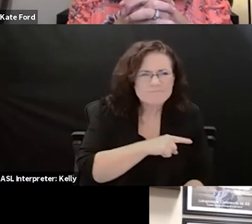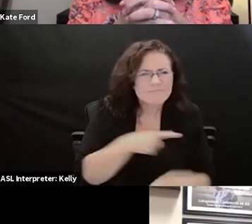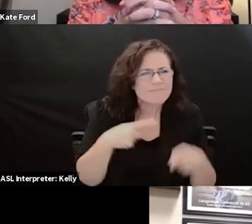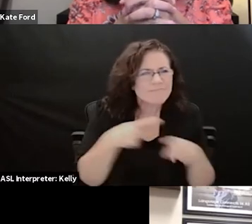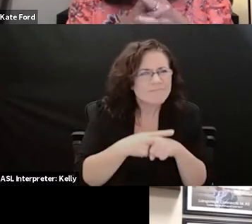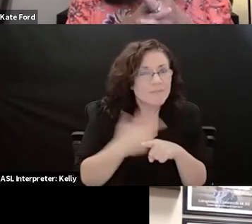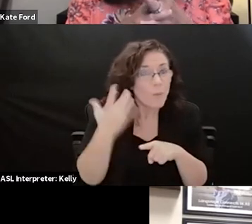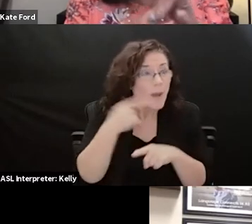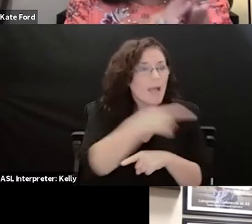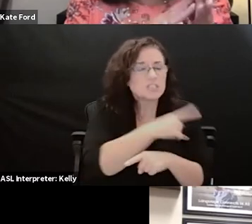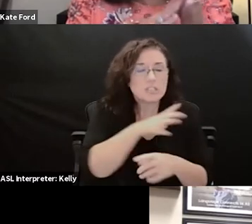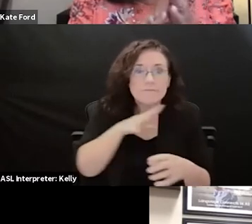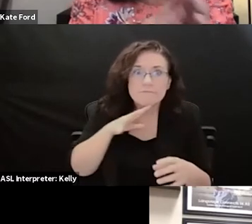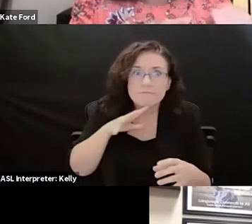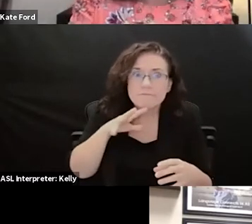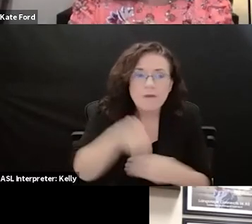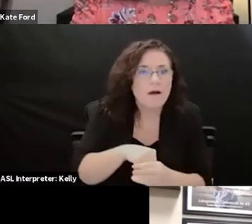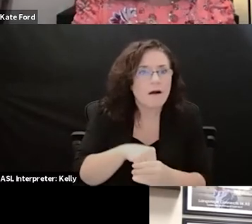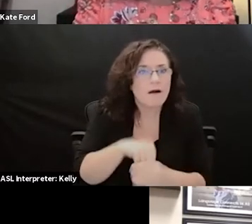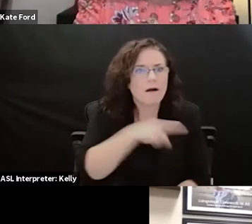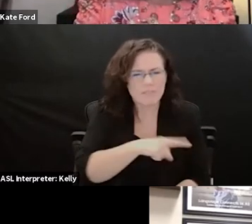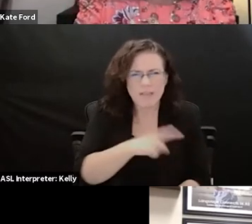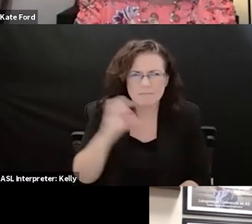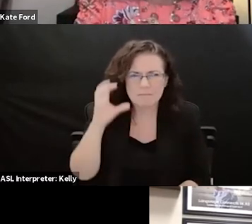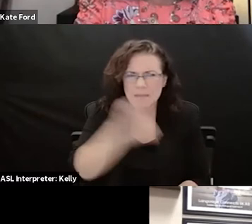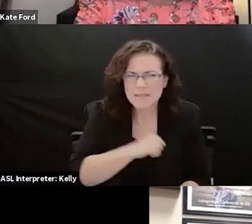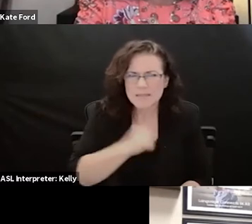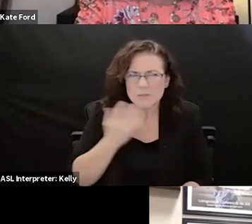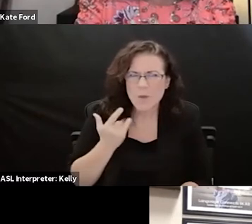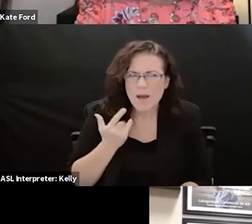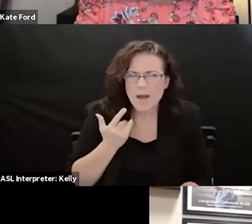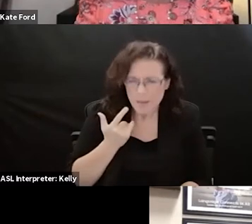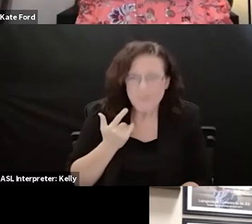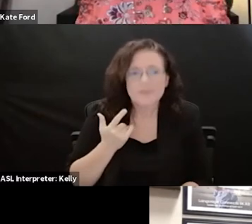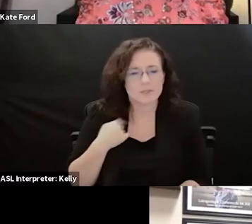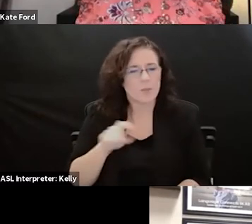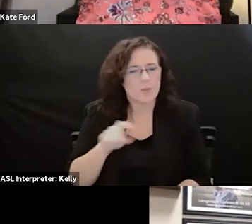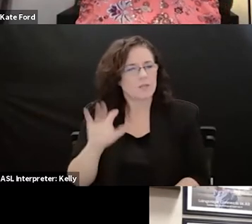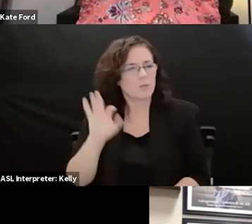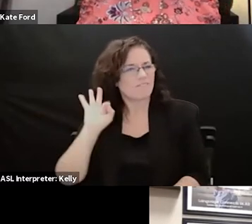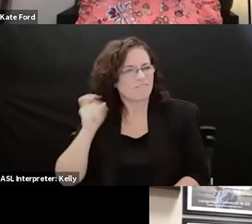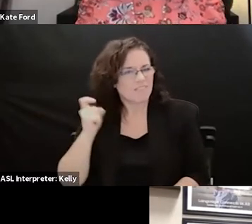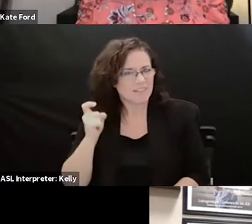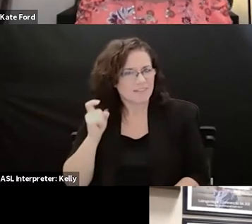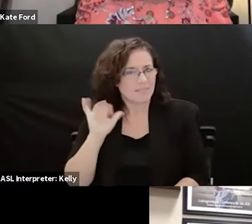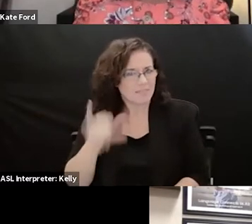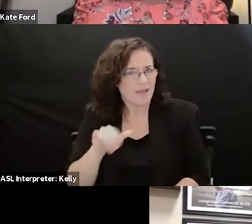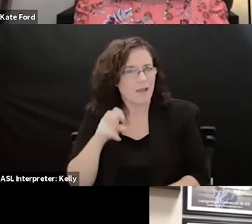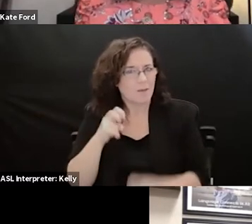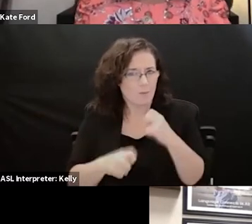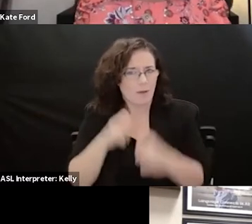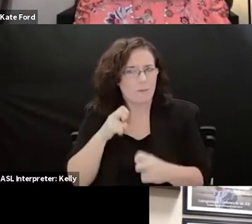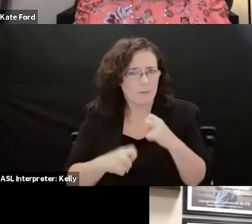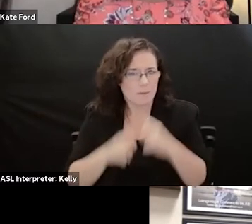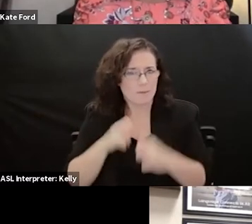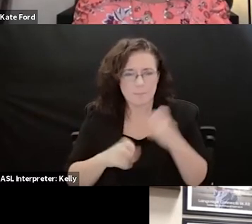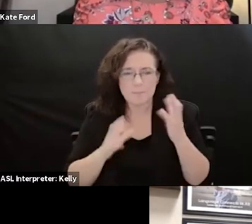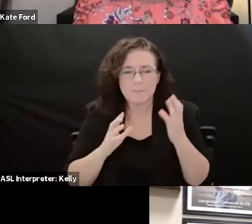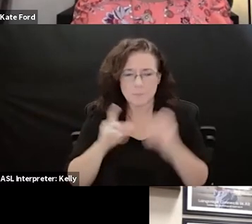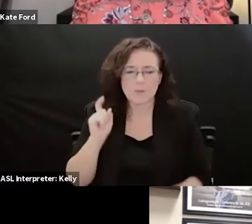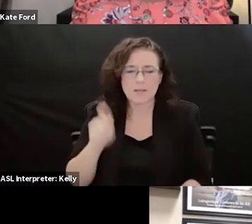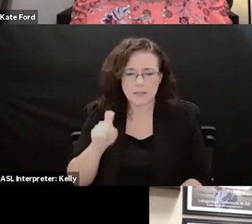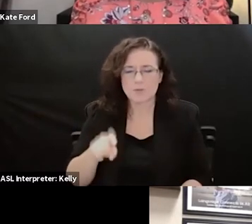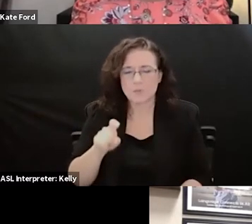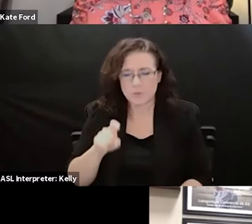education so we need to fix that and teachers need the tools to help that happen so thank you for hearing me and thank you for